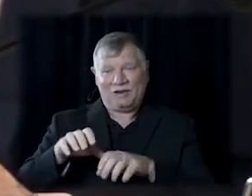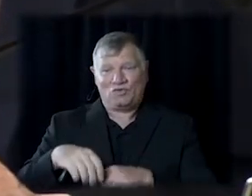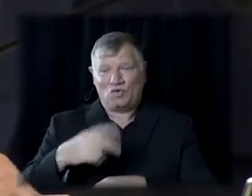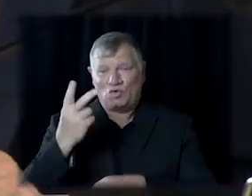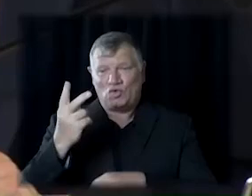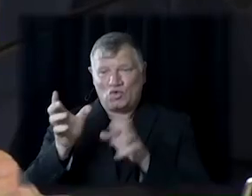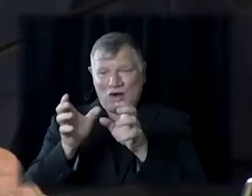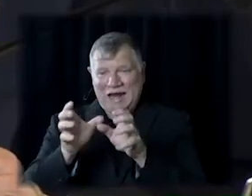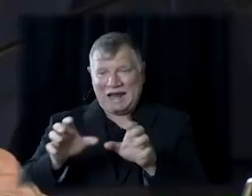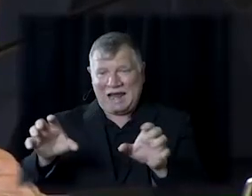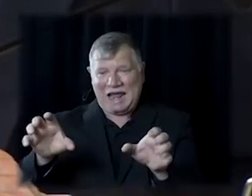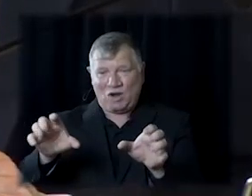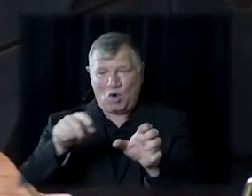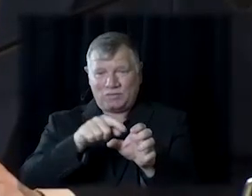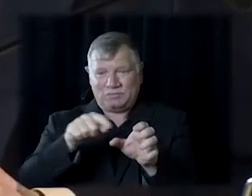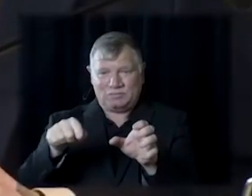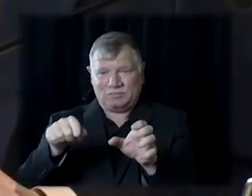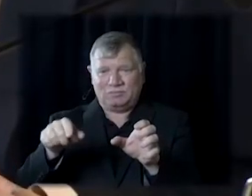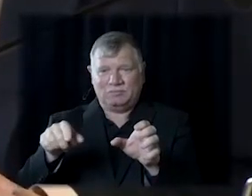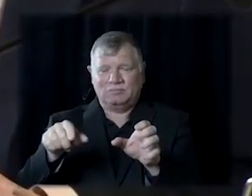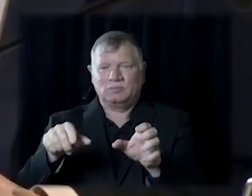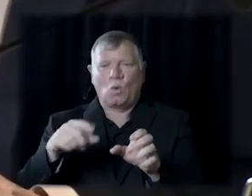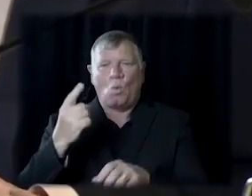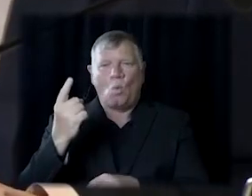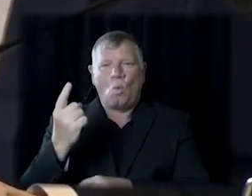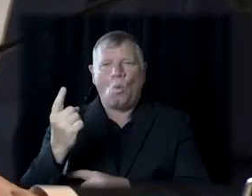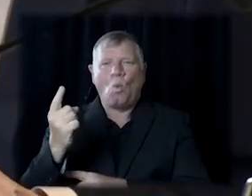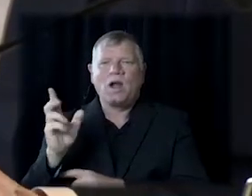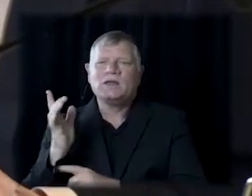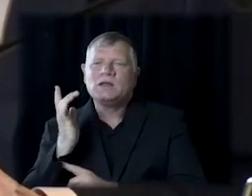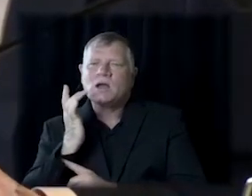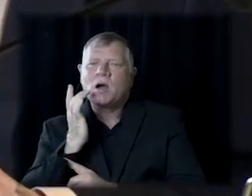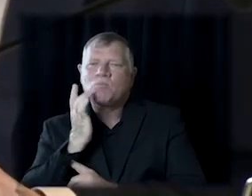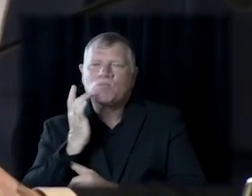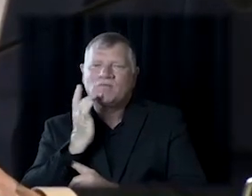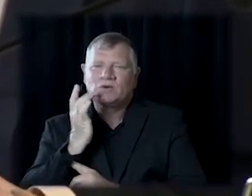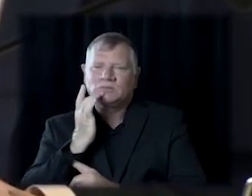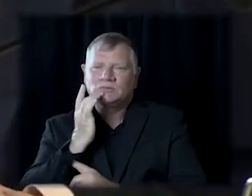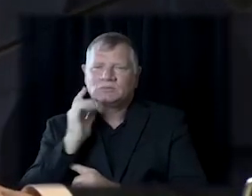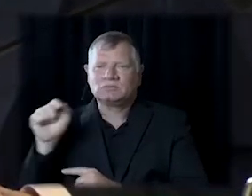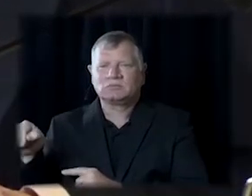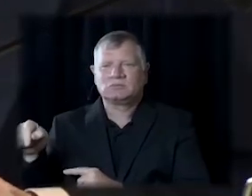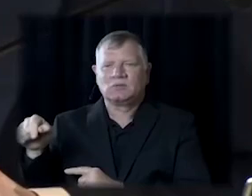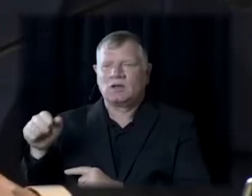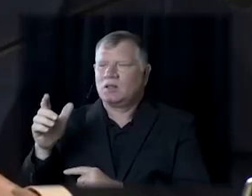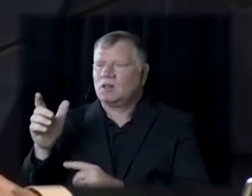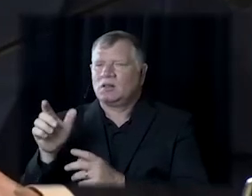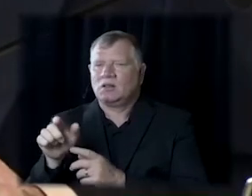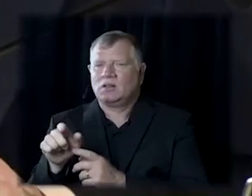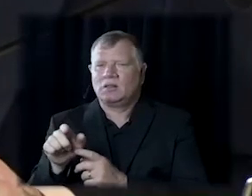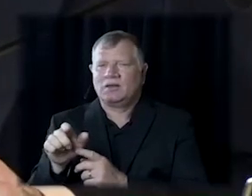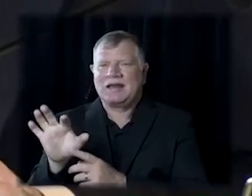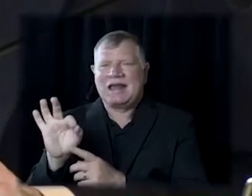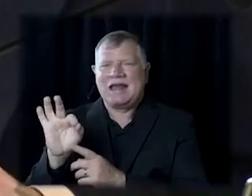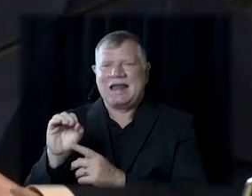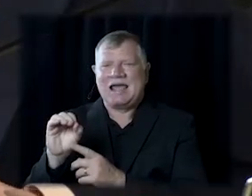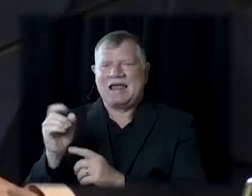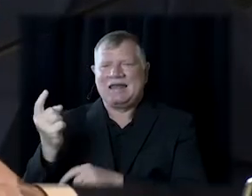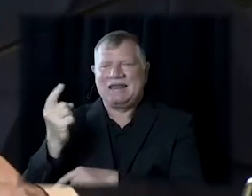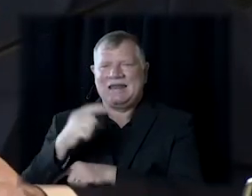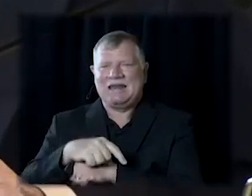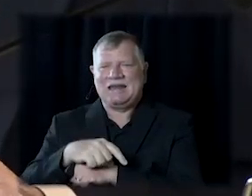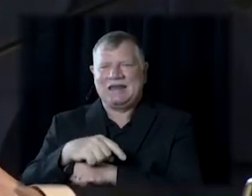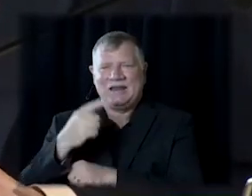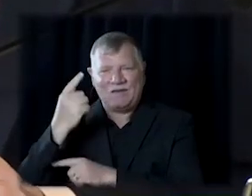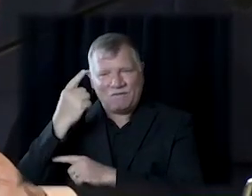two categories. One is called a preference. The preference period is 90 days